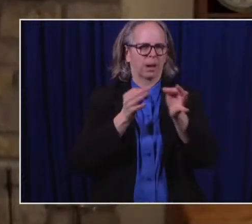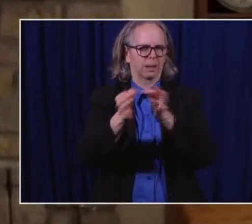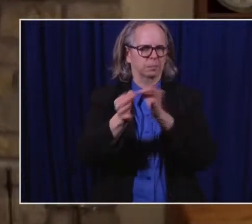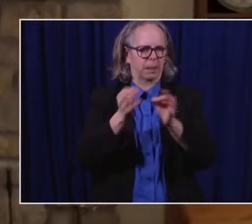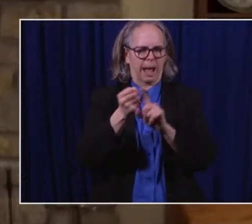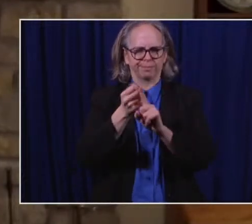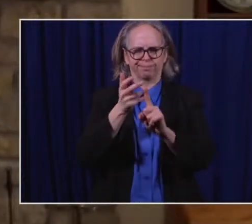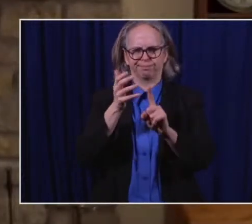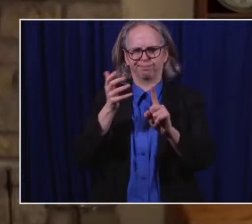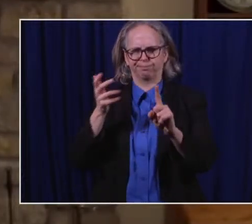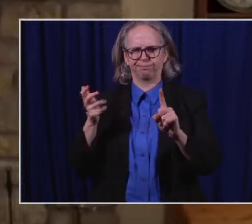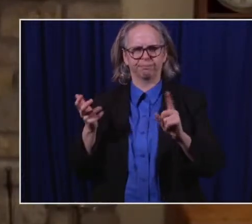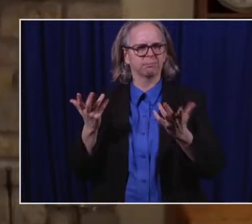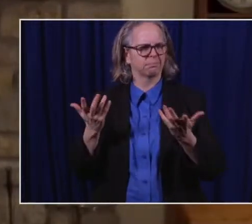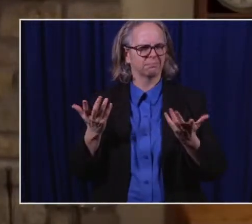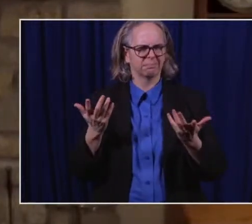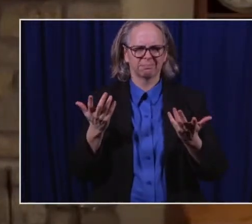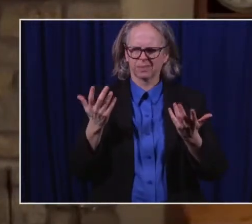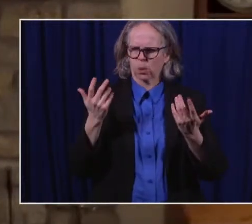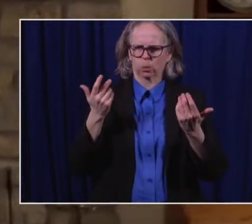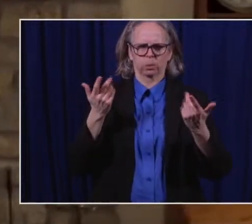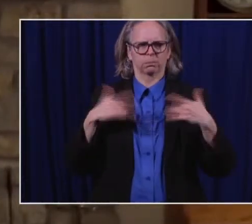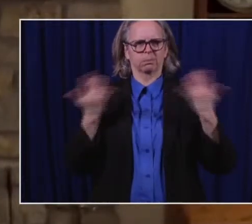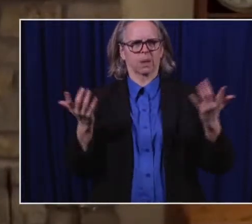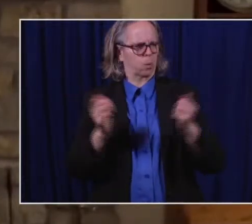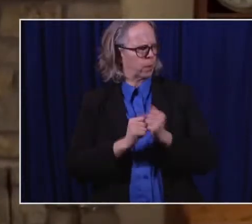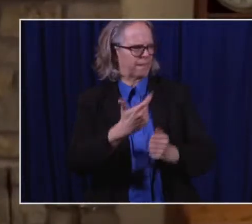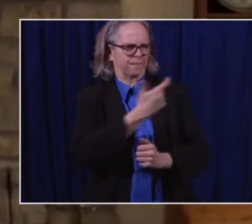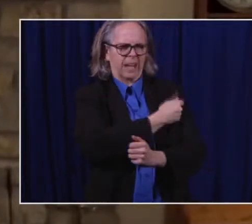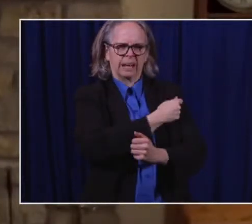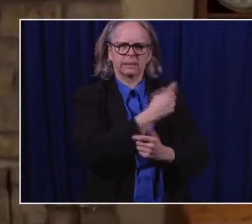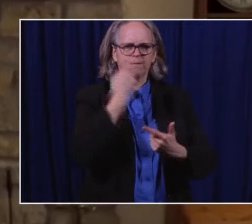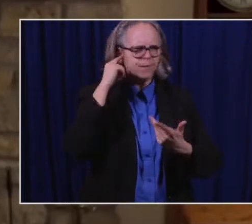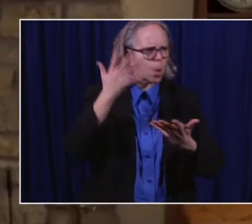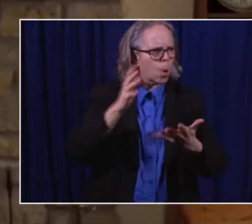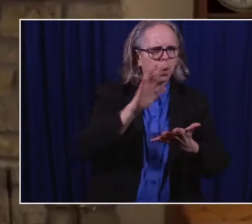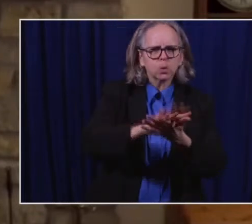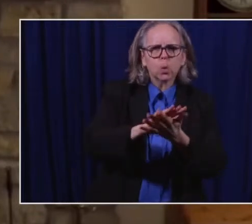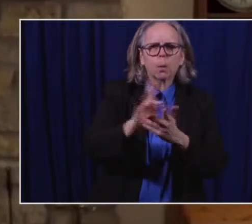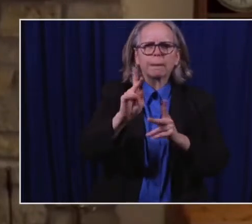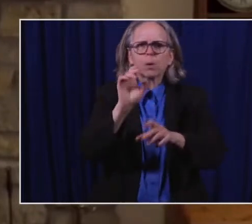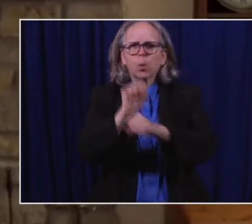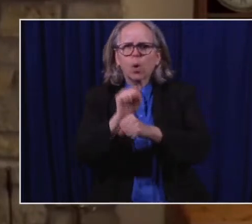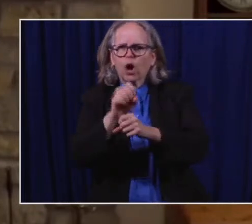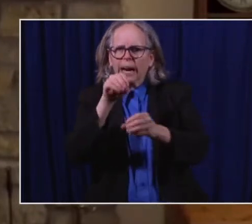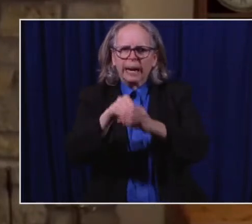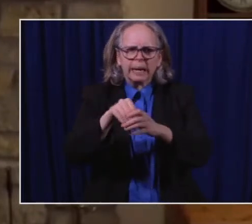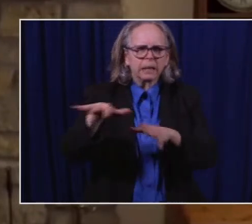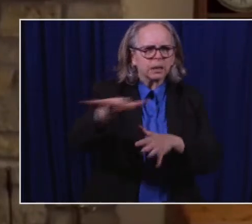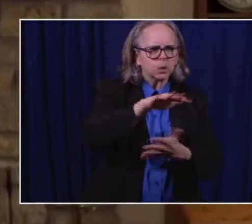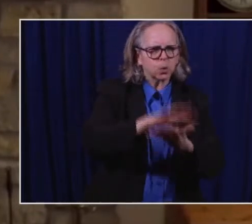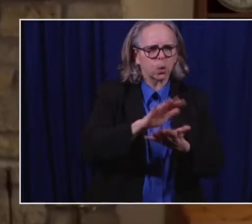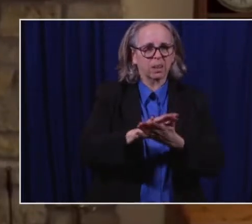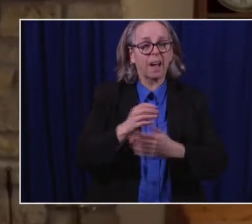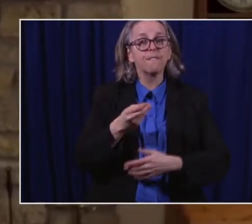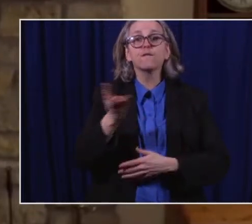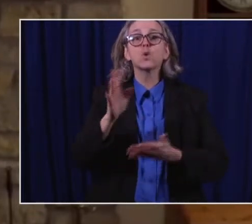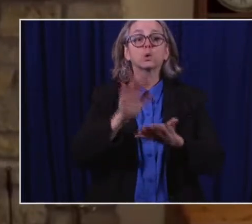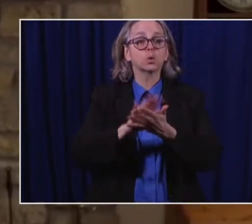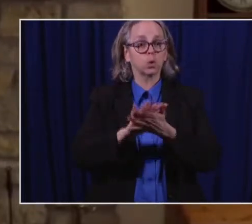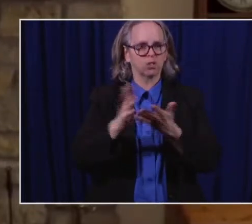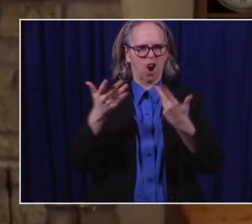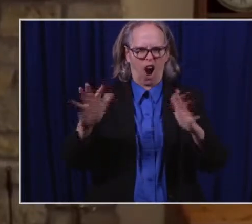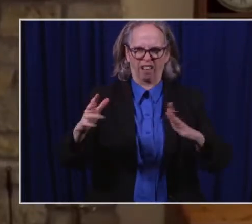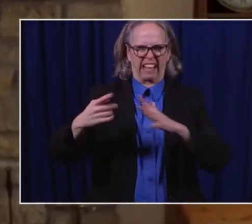is going to take place. And we've had a couple schools that have already started, but we're really going to get started on